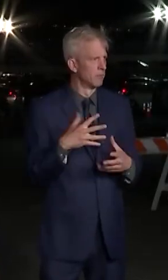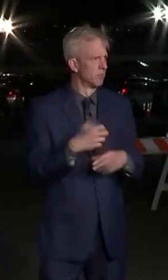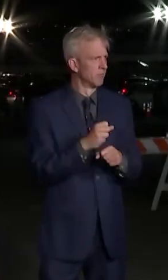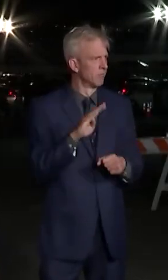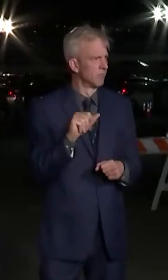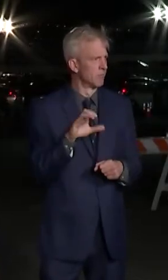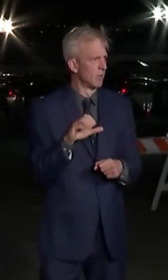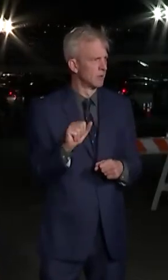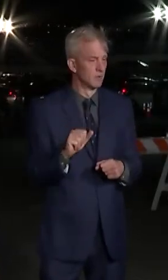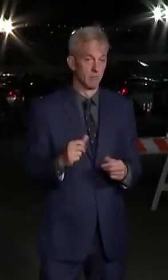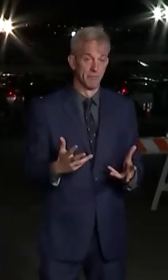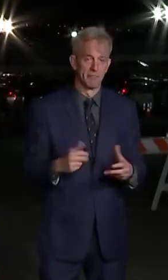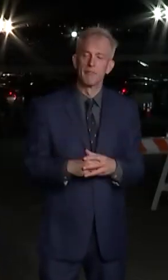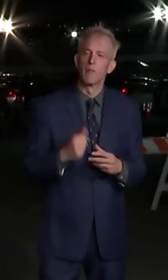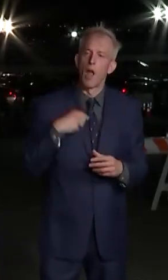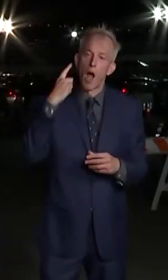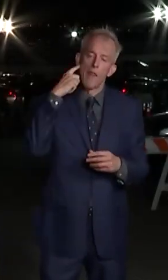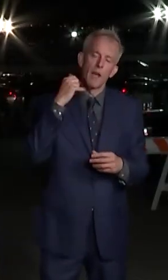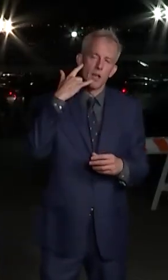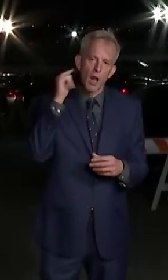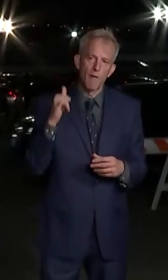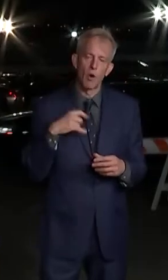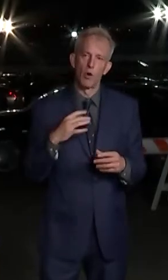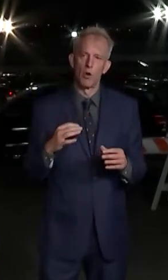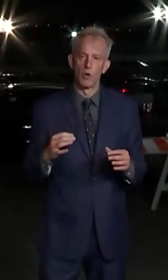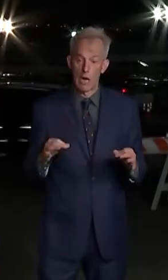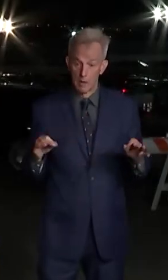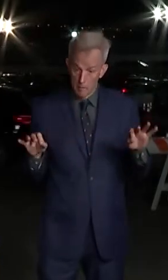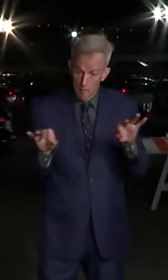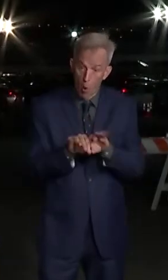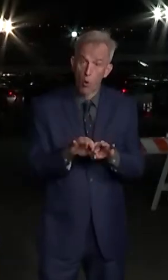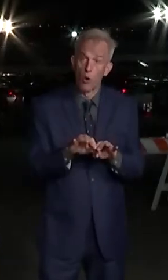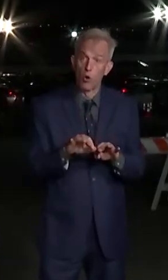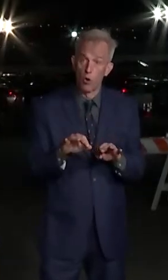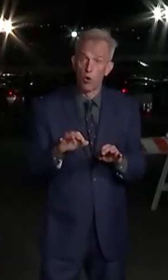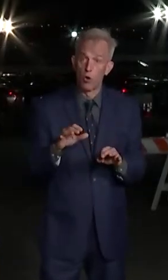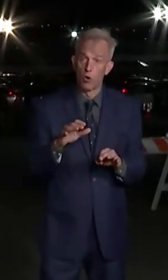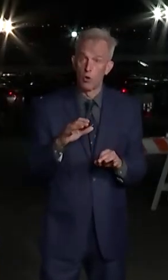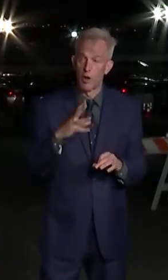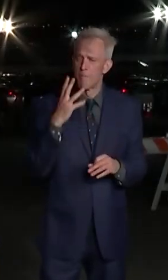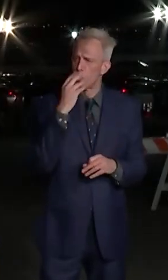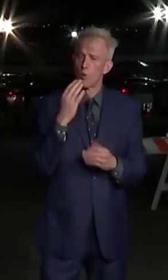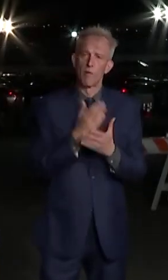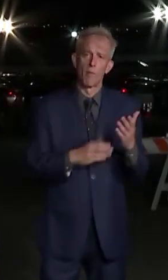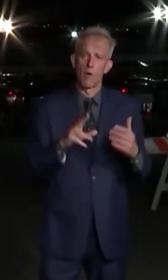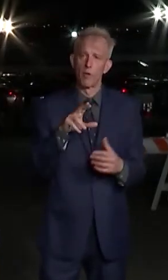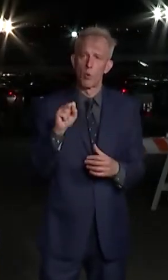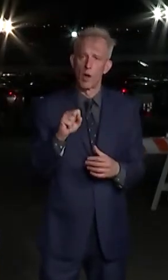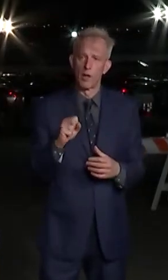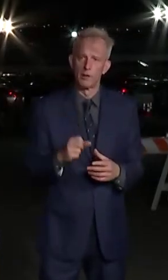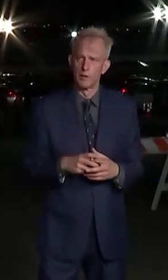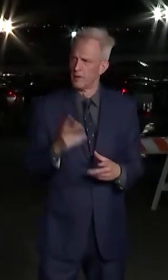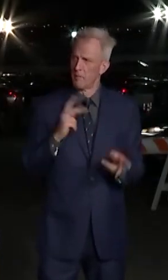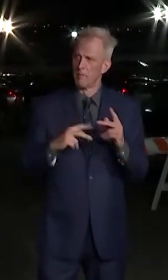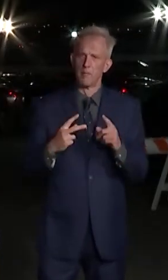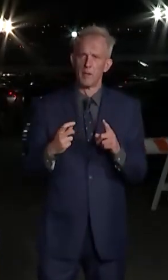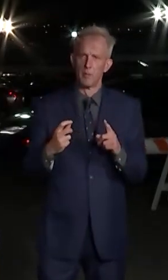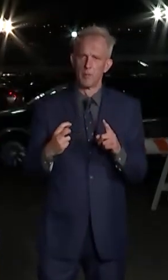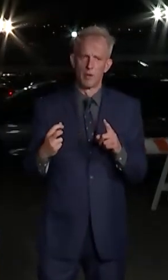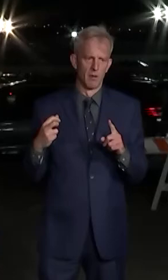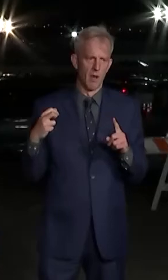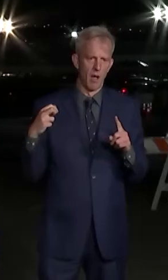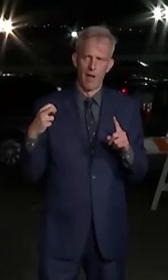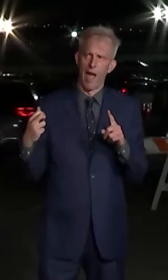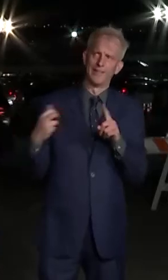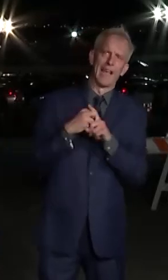I think California is an integral and beautiful part of America, and it is amazing that we have been attacked as if we were a forgotten part of